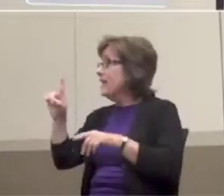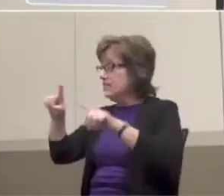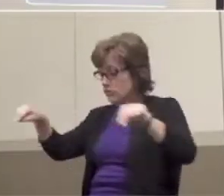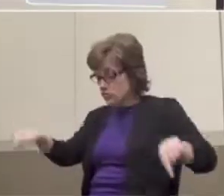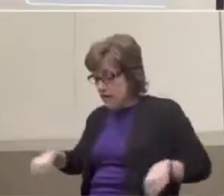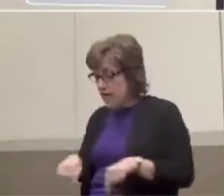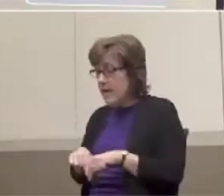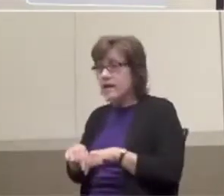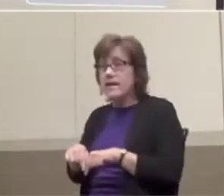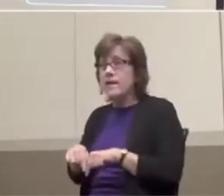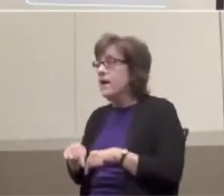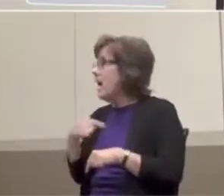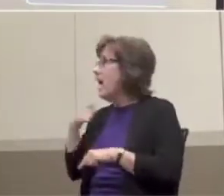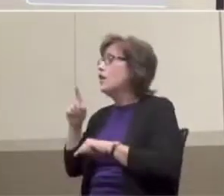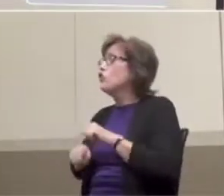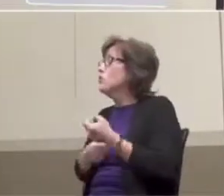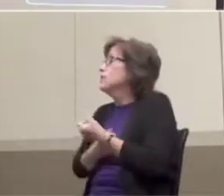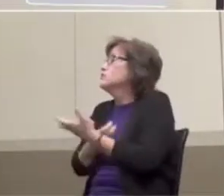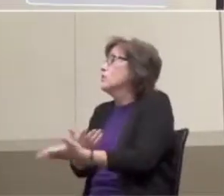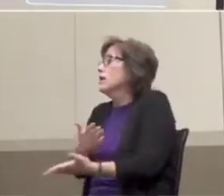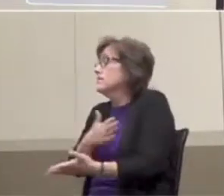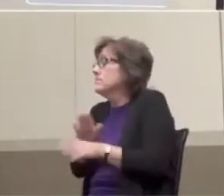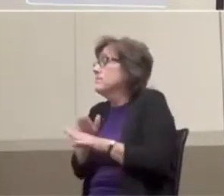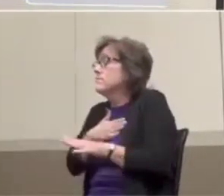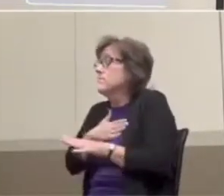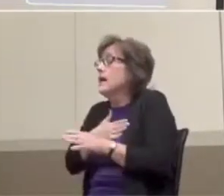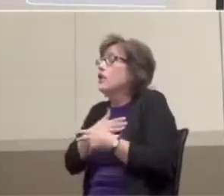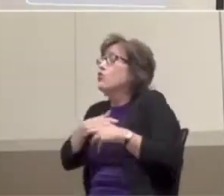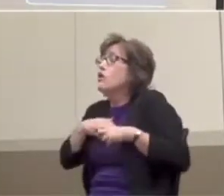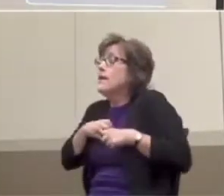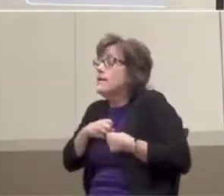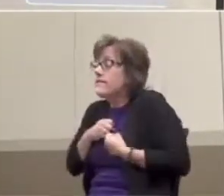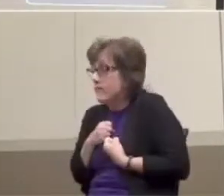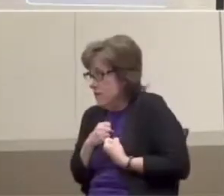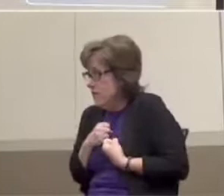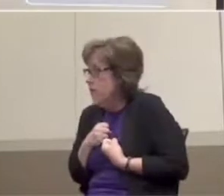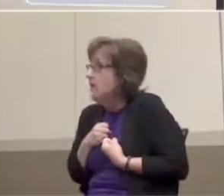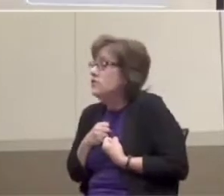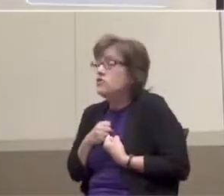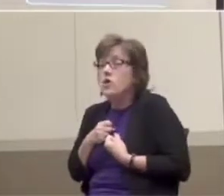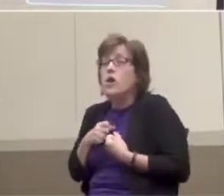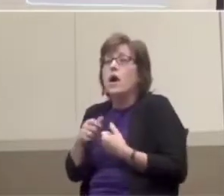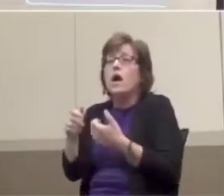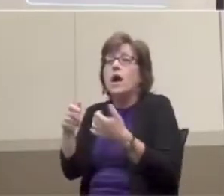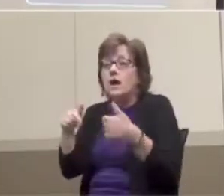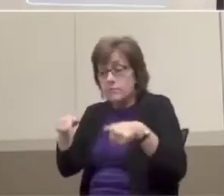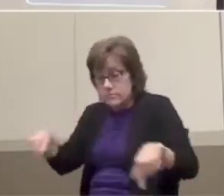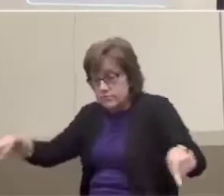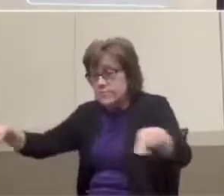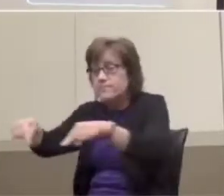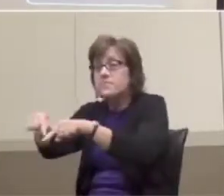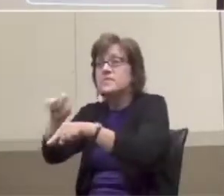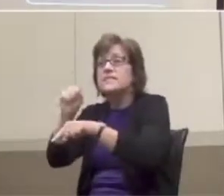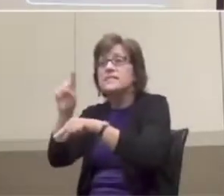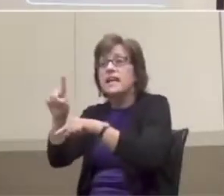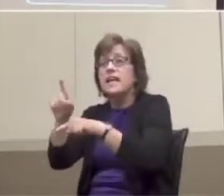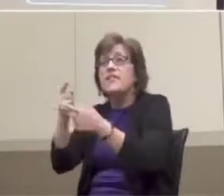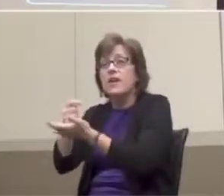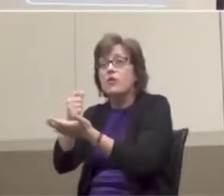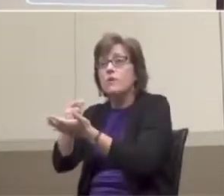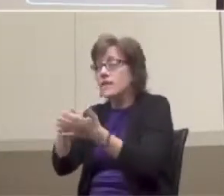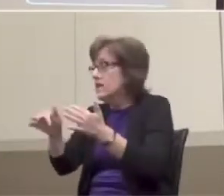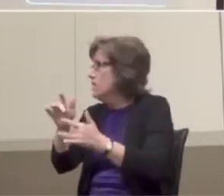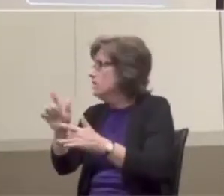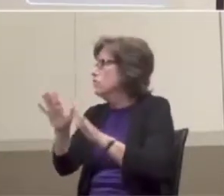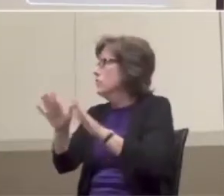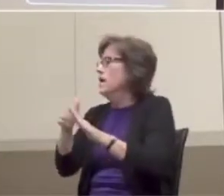had. And so I put together a sand tray, and it was incredibly therapeutic. It was great. And because I wasn't able to get back into my